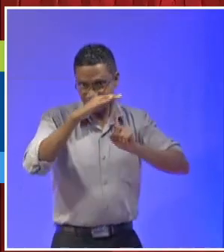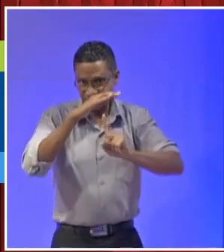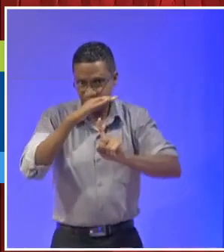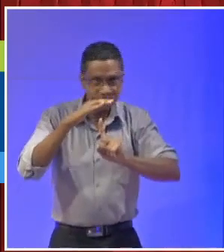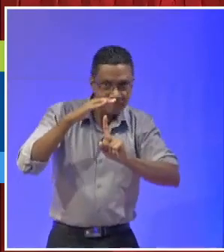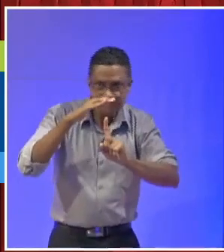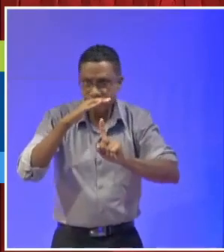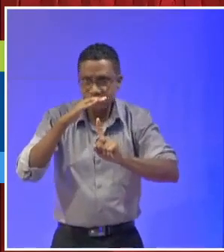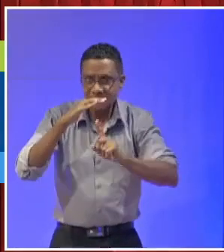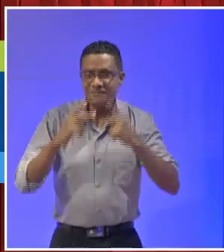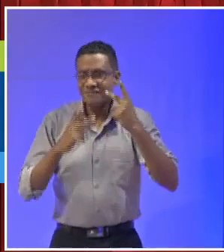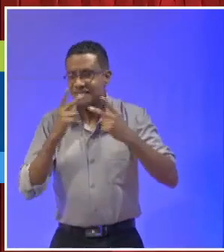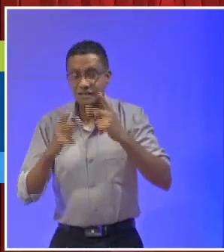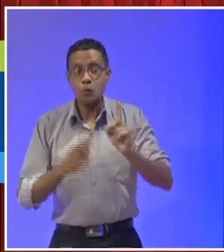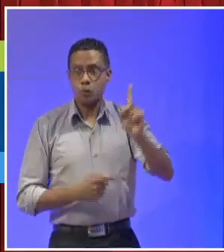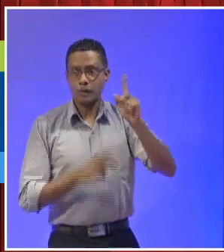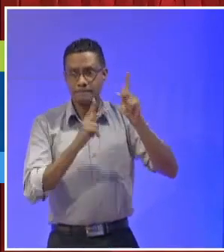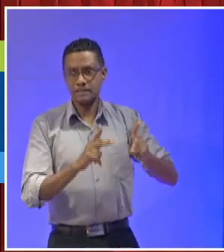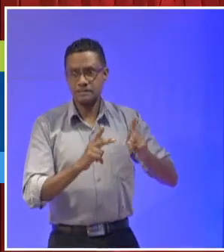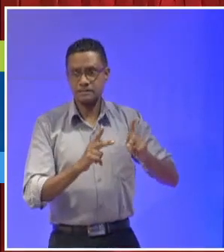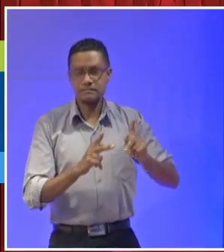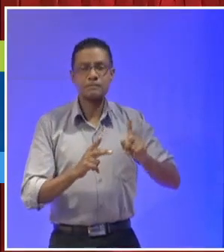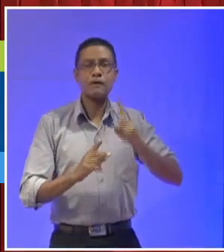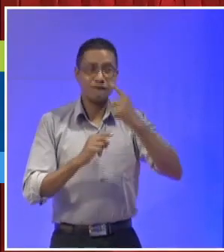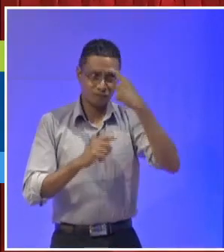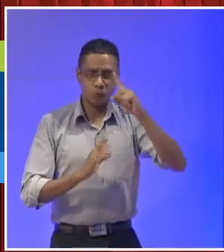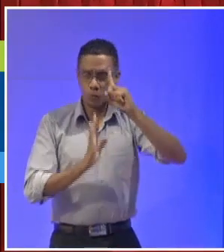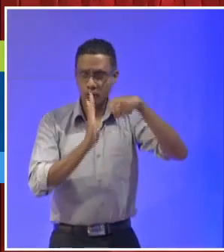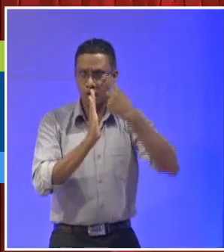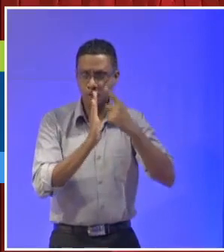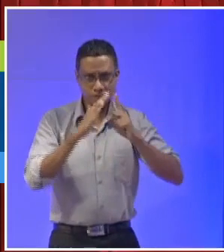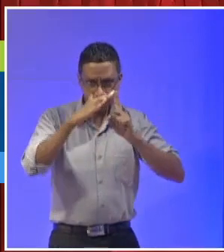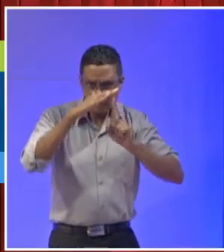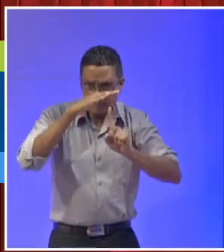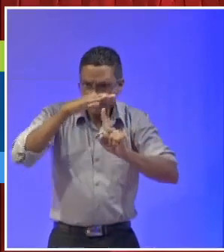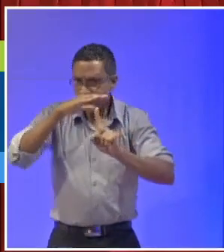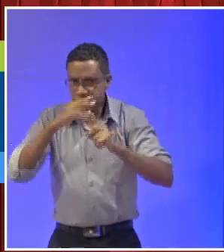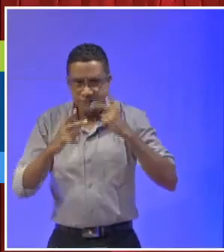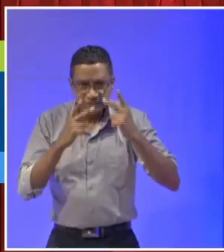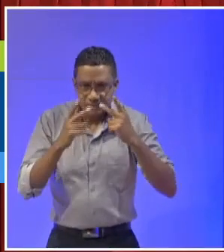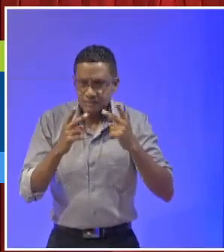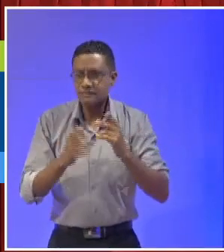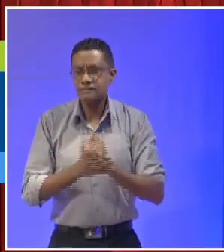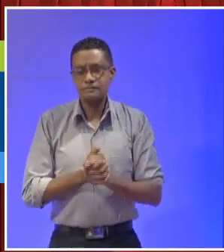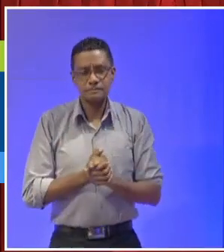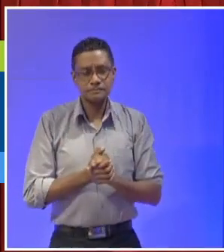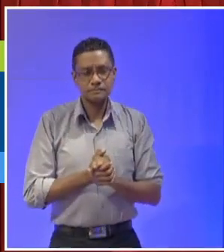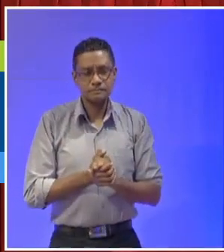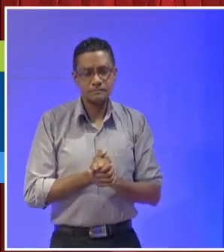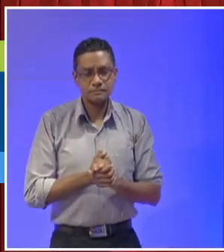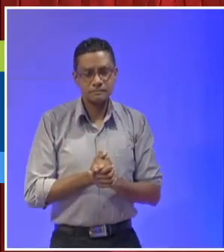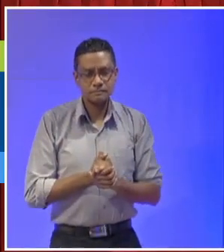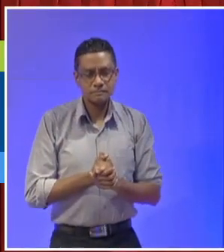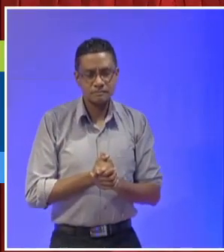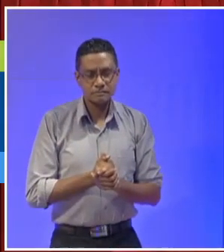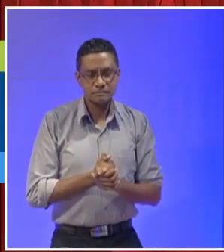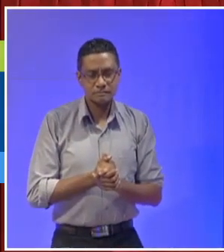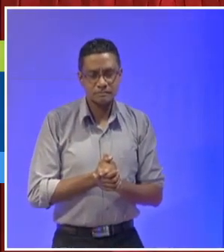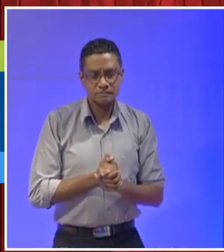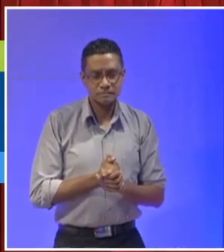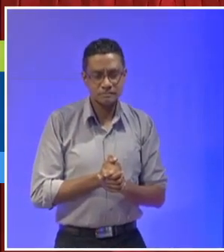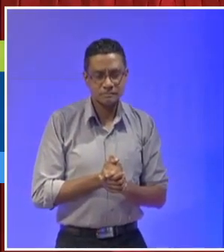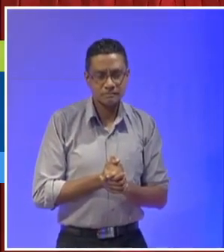visit, take whatever messages you want, whatever you want, but it's not a